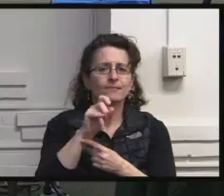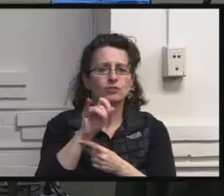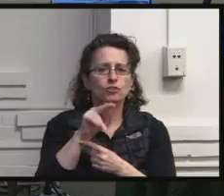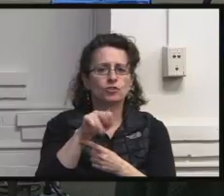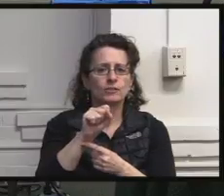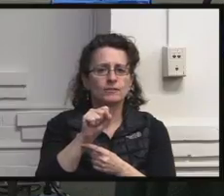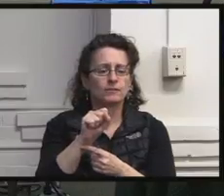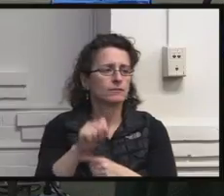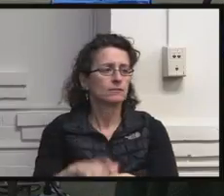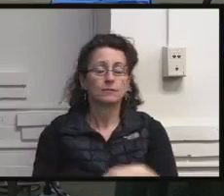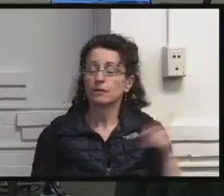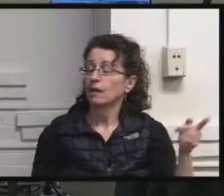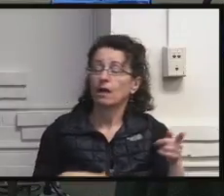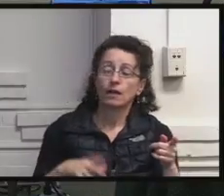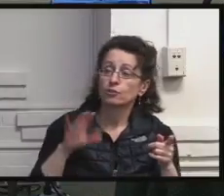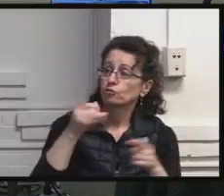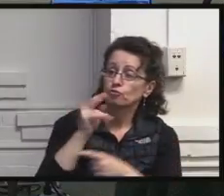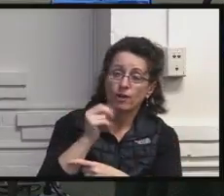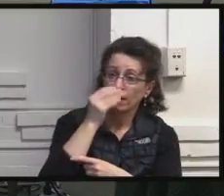Okay. I just want it done.